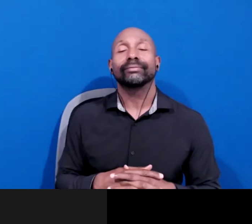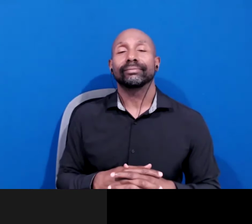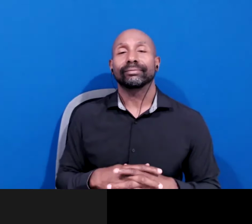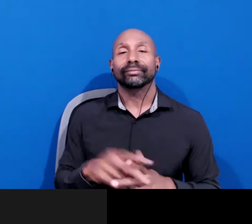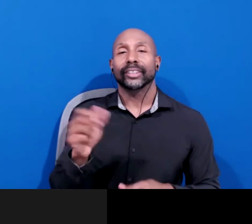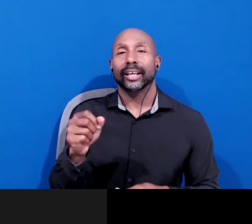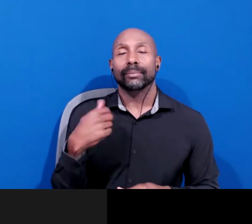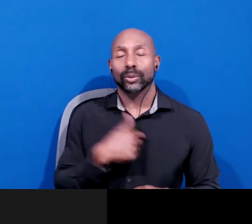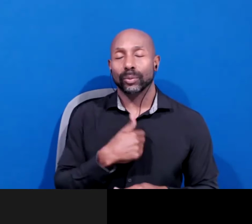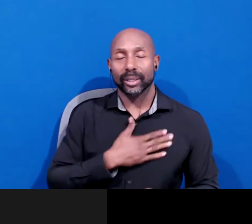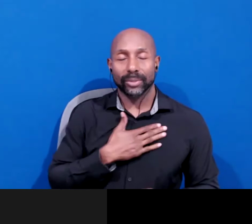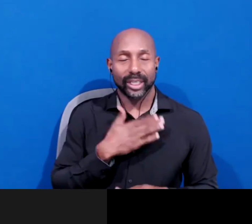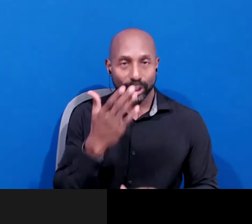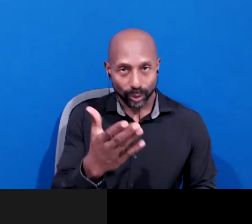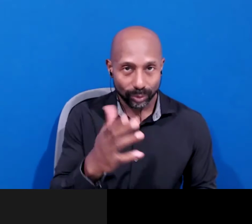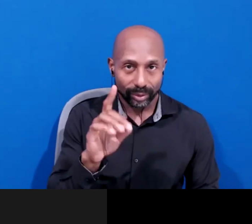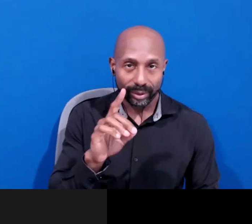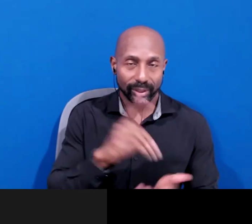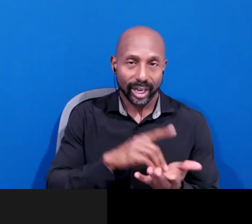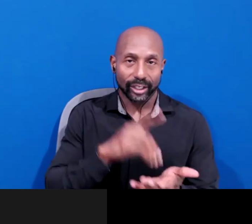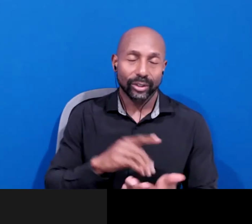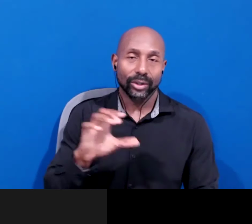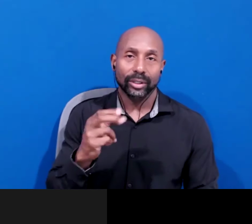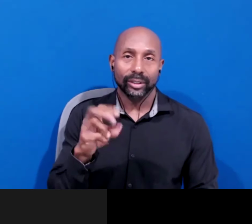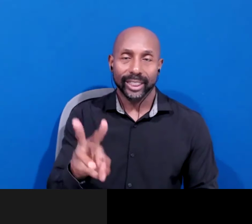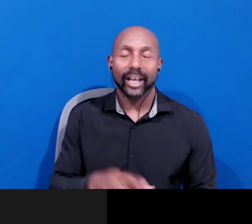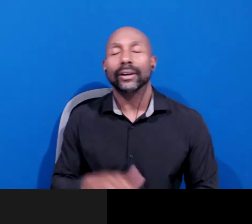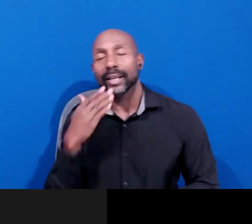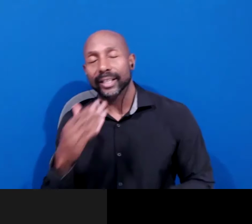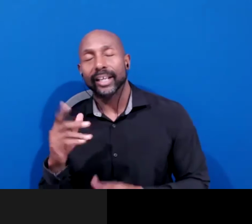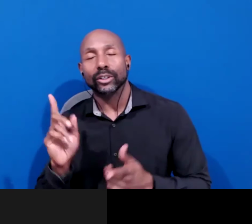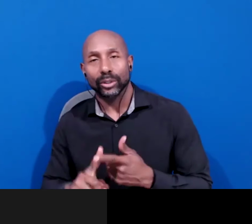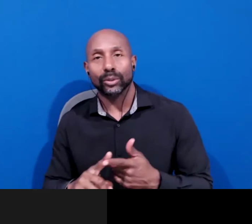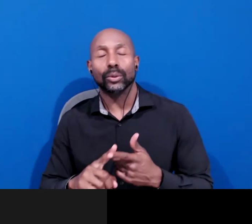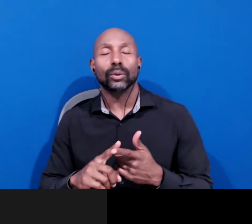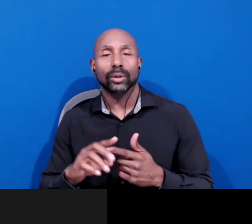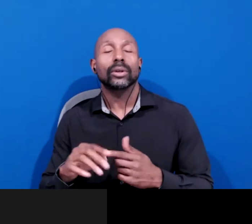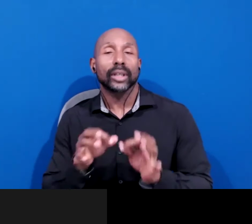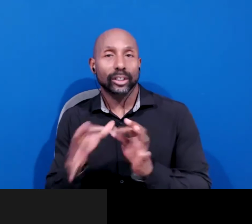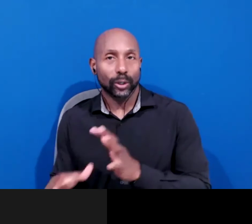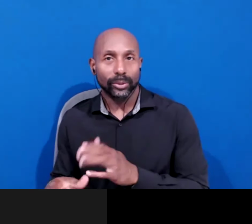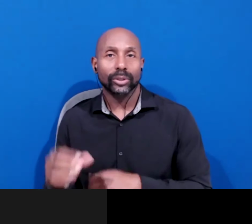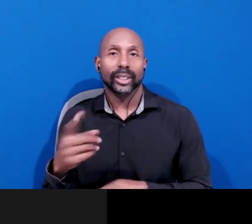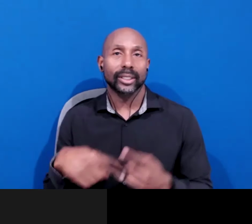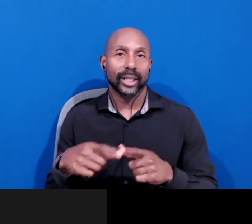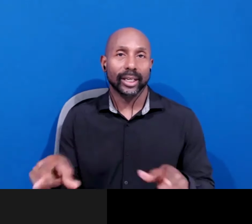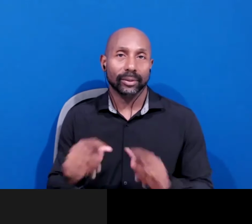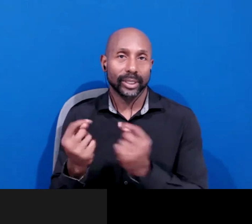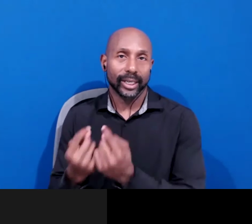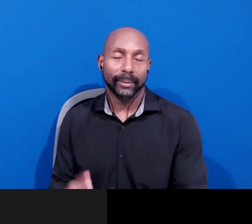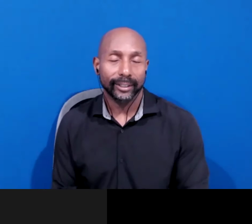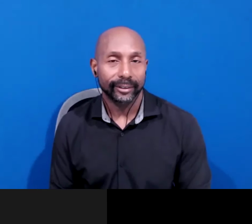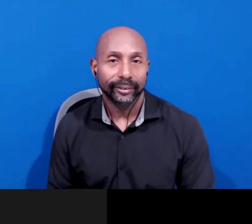We appreciate you, Dr. Chow, and thank you to our interpreters and sign language team. So with that,